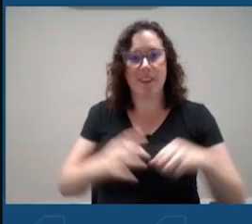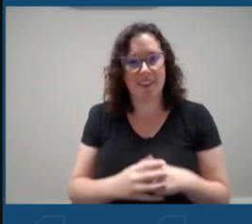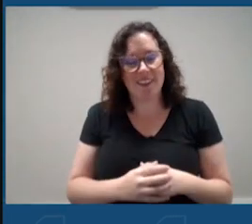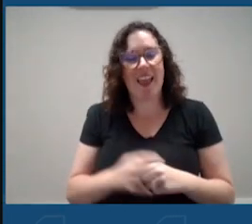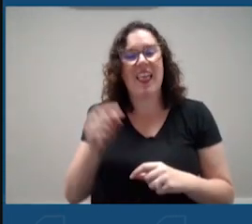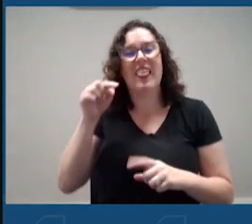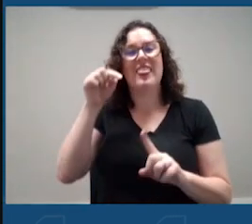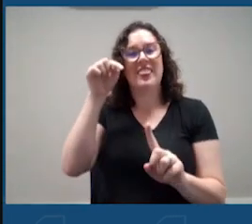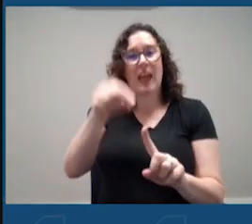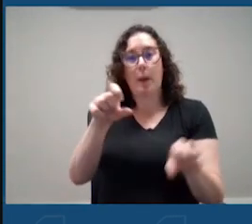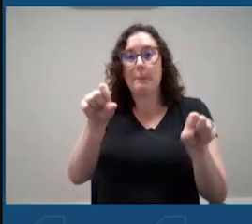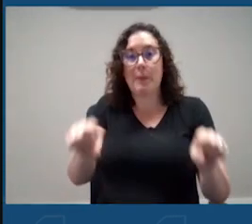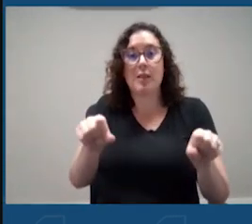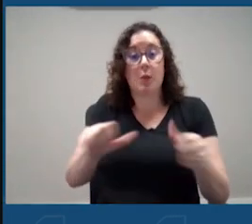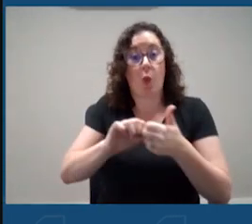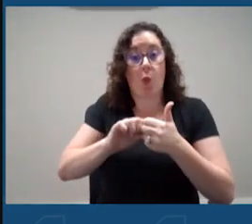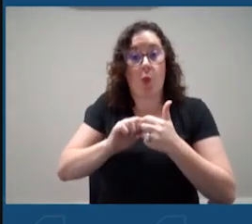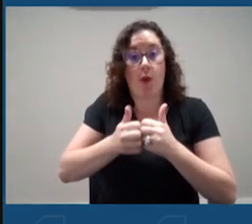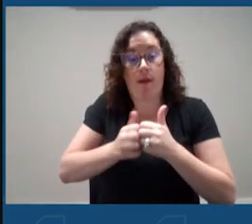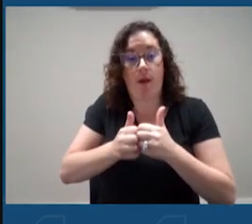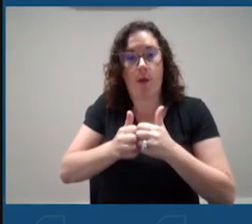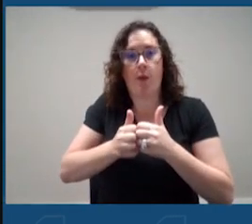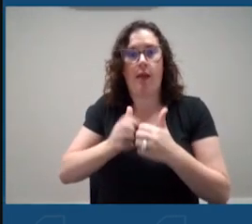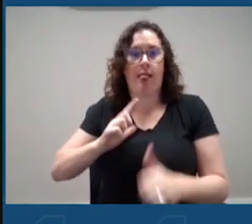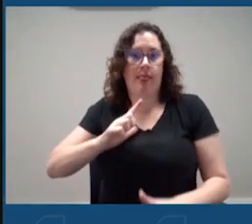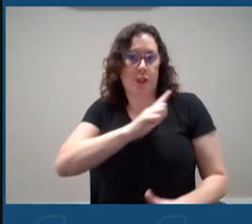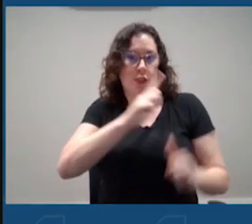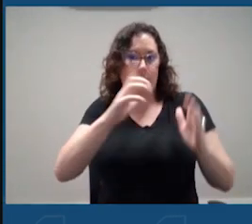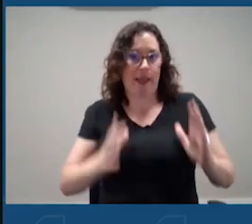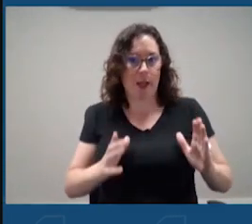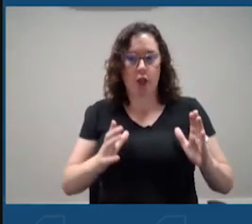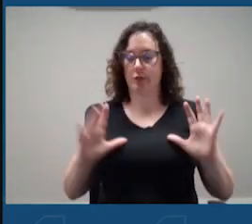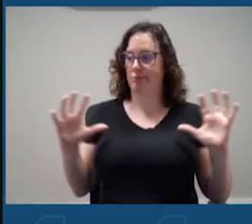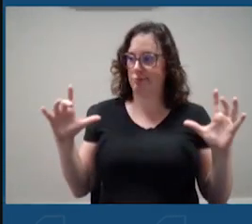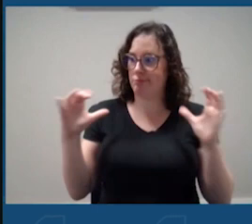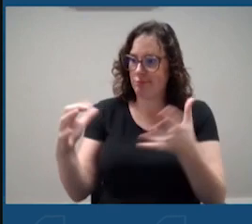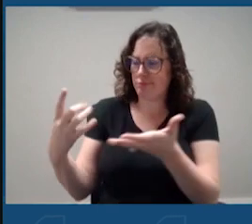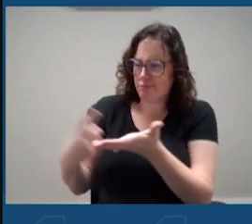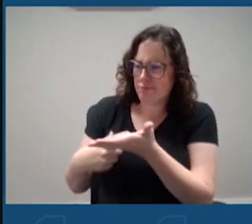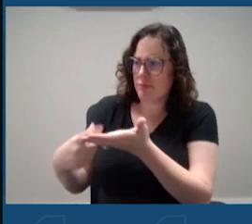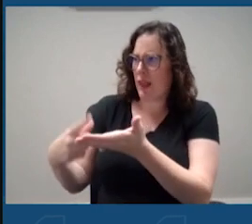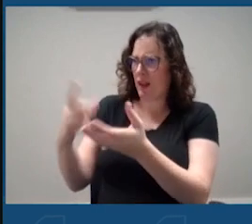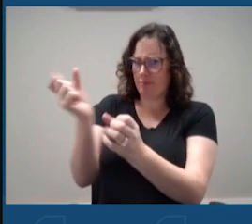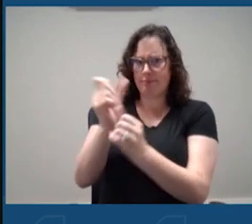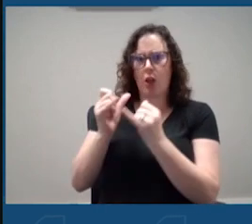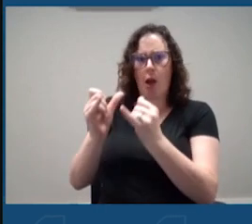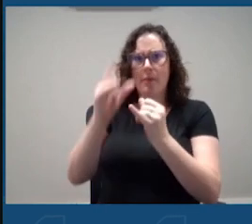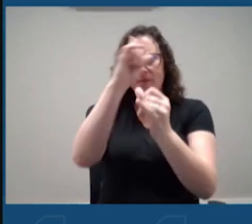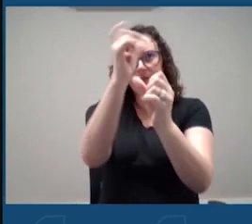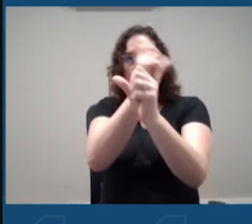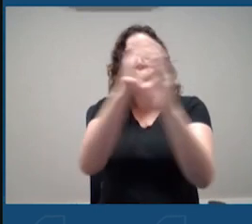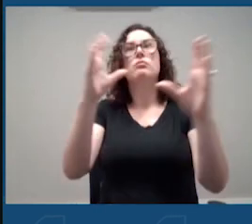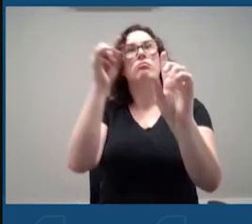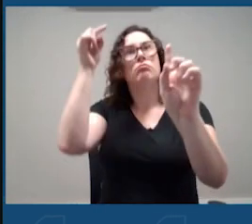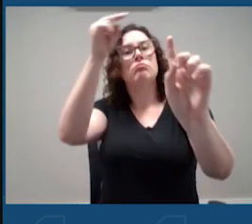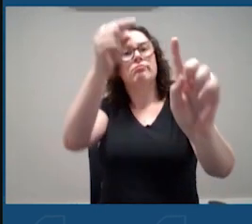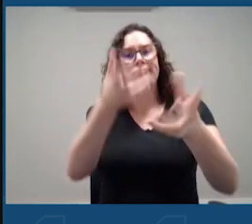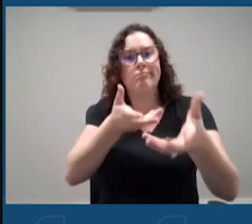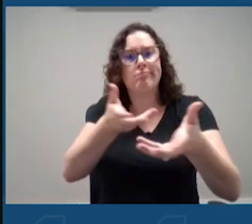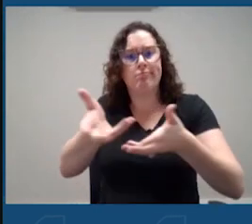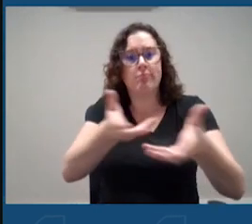possible because legislators worked together, saw a common vision, and more importantly, put their egos